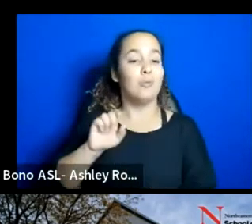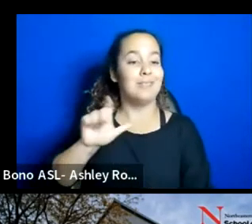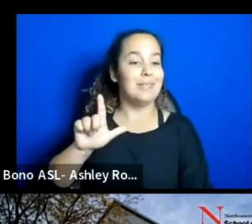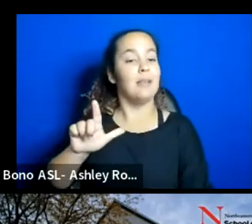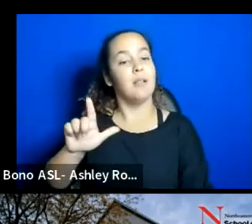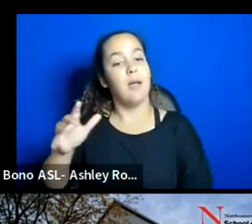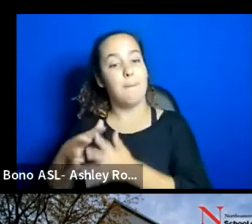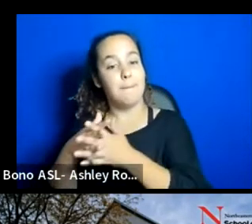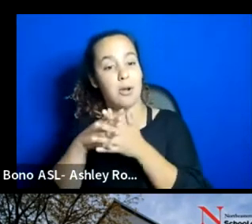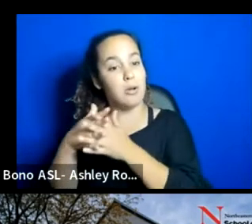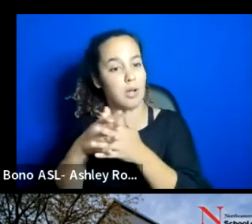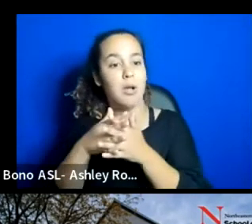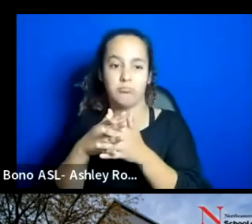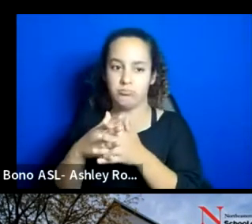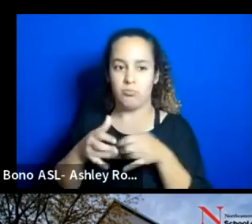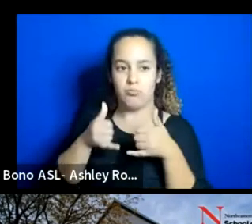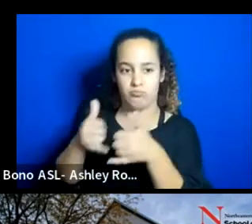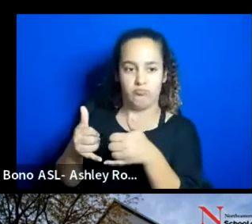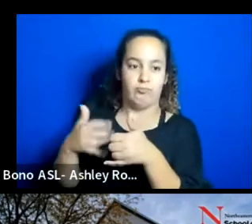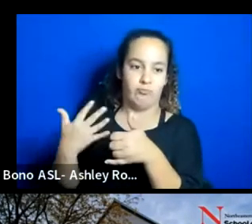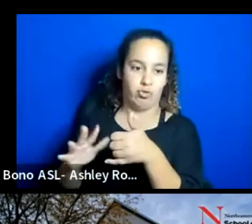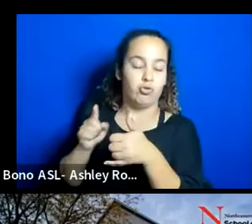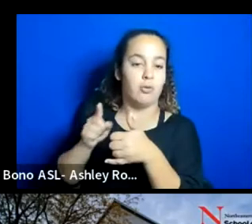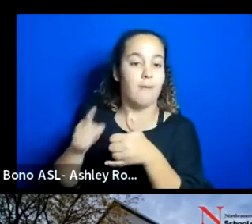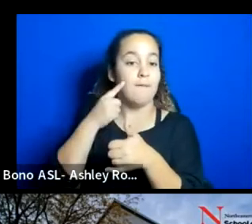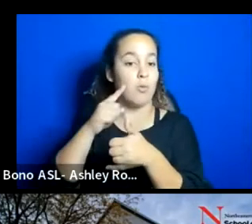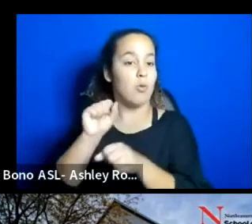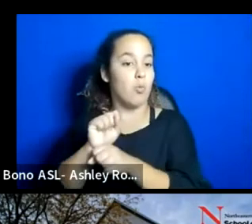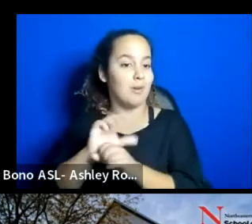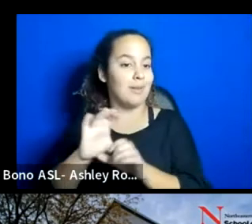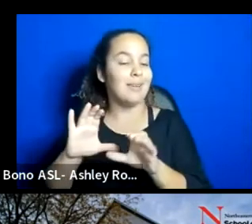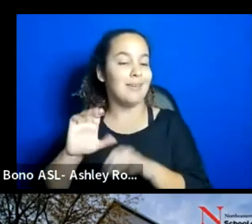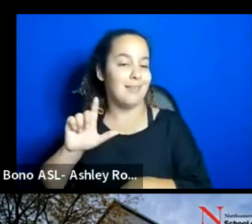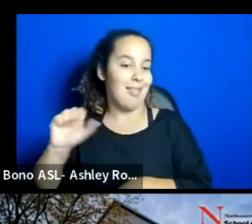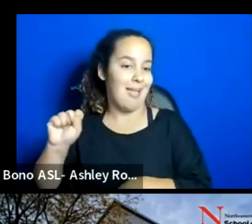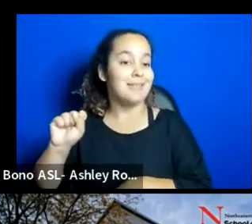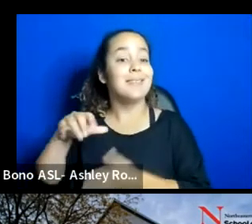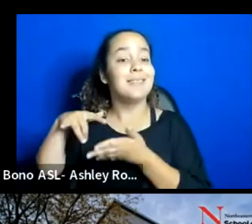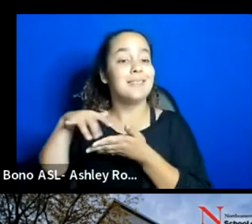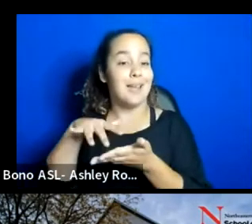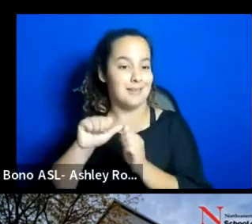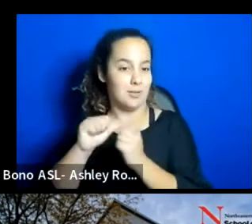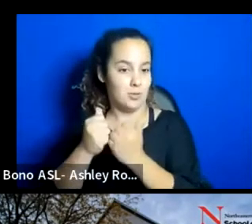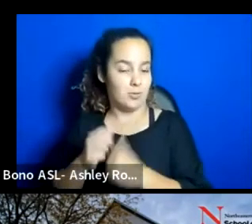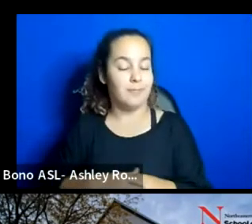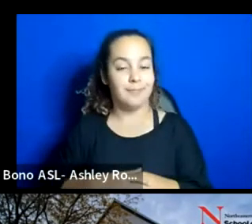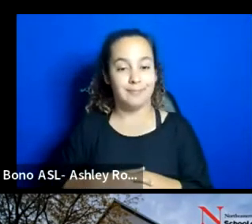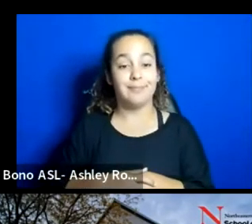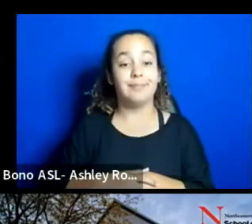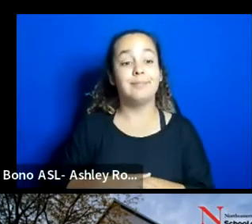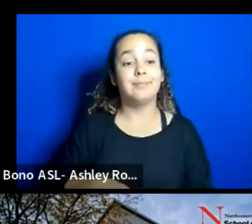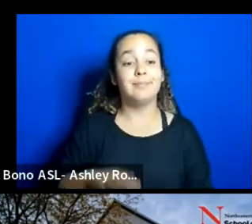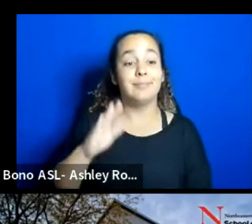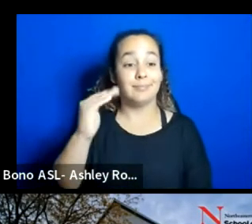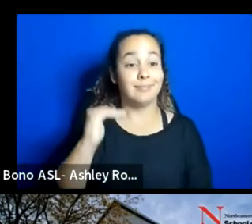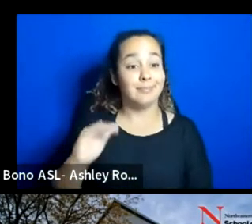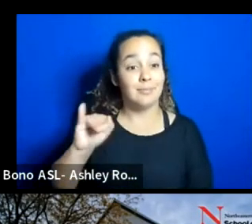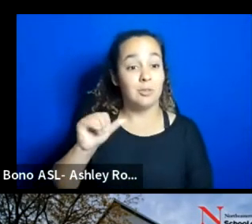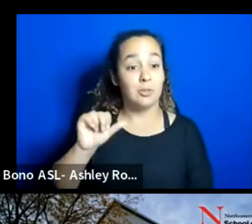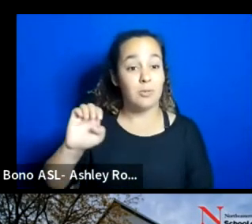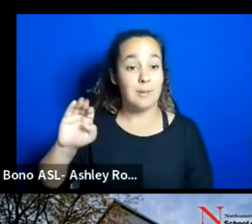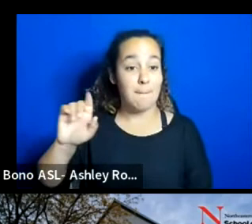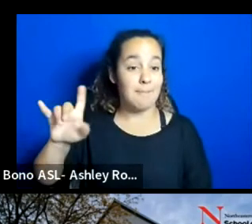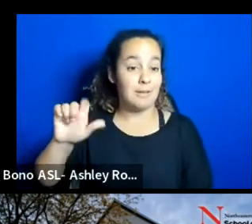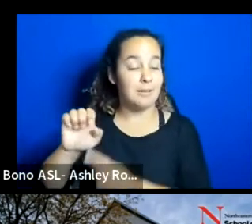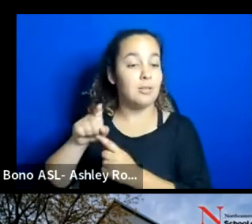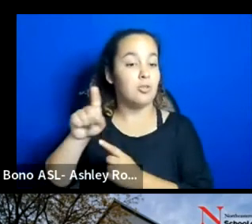the CLR James Book Award from the Working Class Studies Association. Jose Bellido is a reader in law at the University of